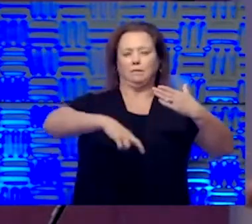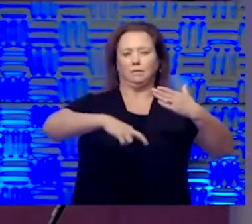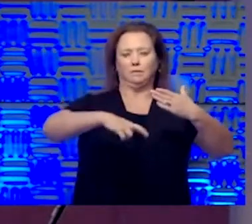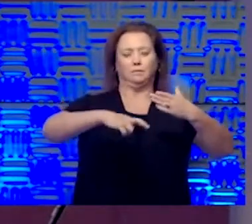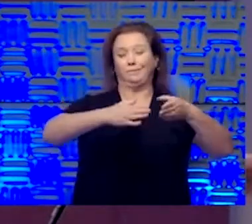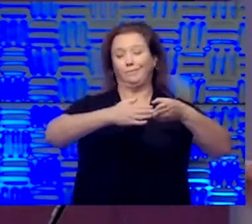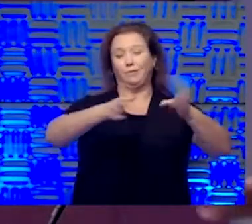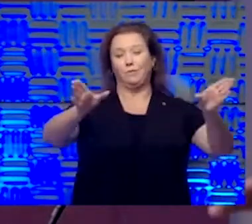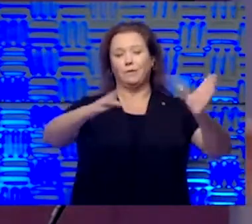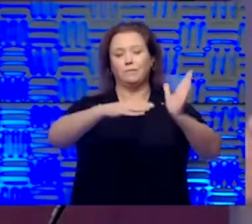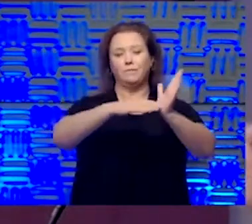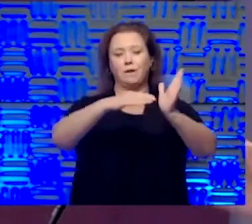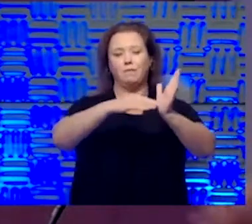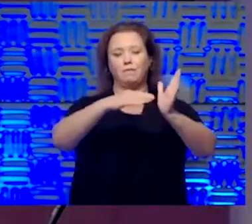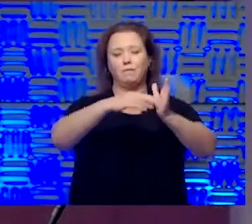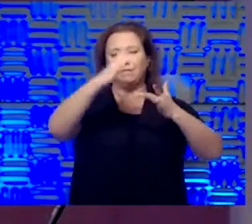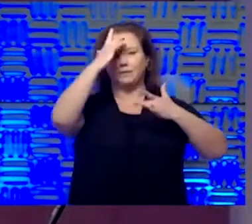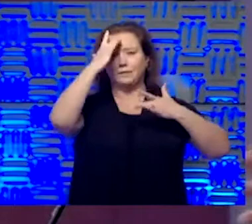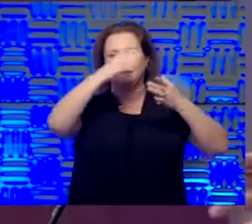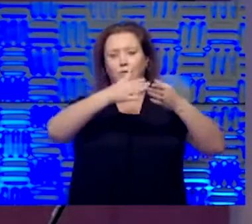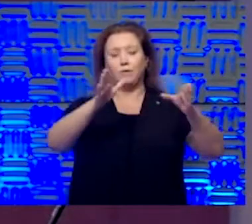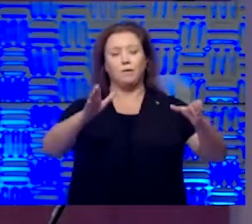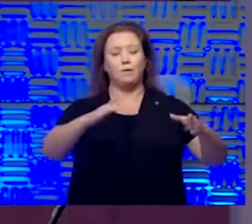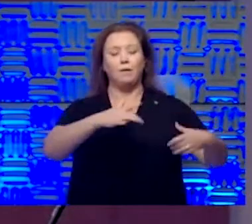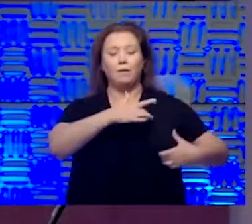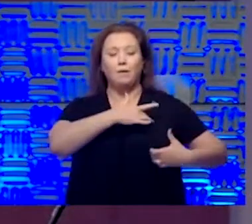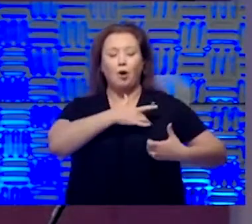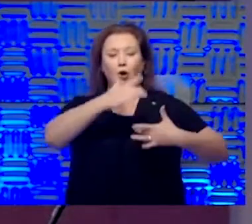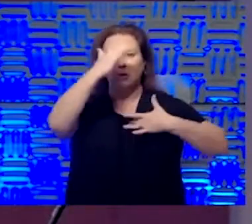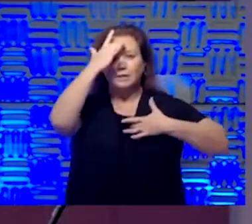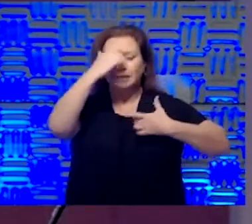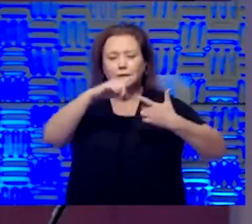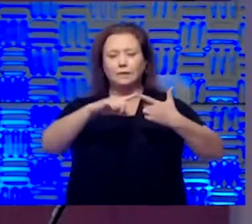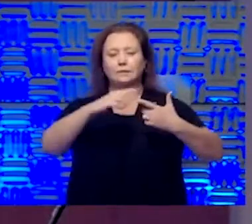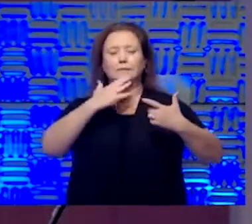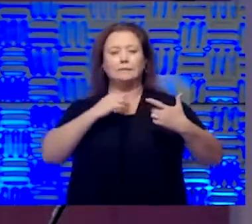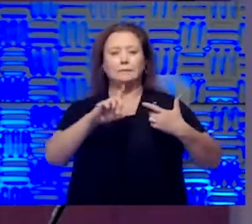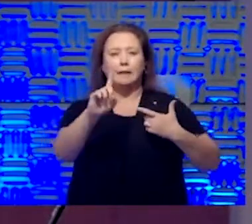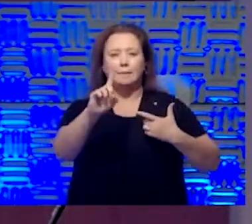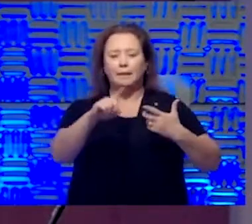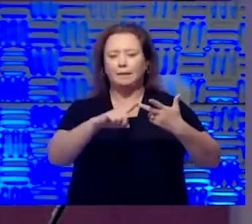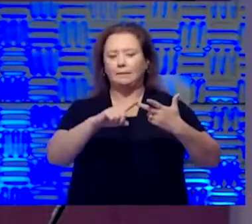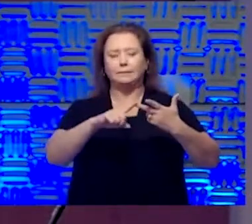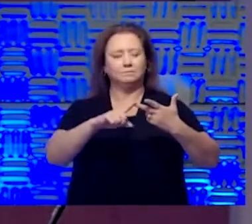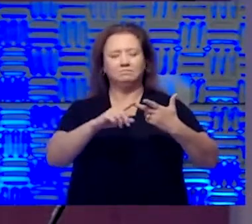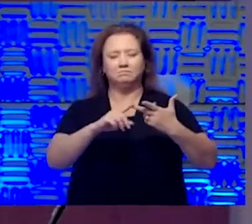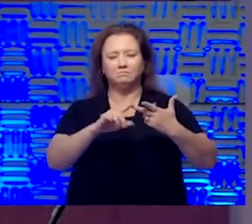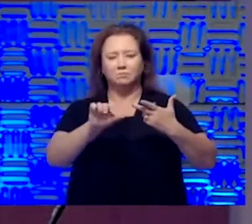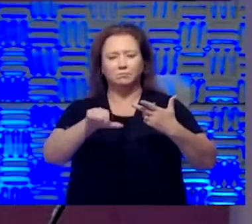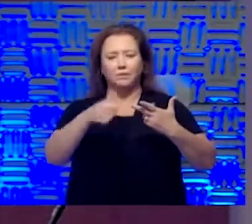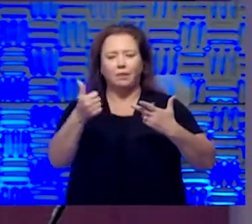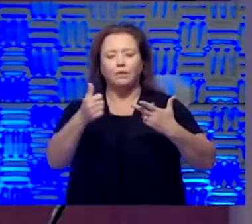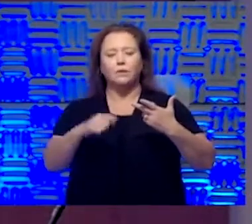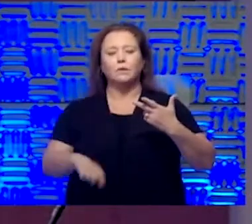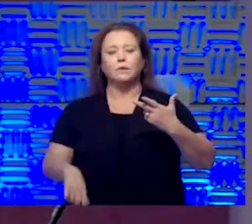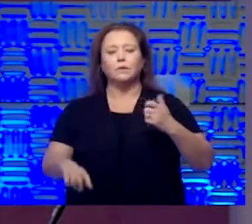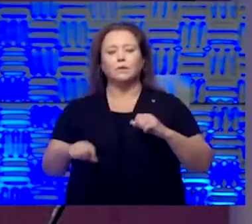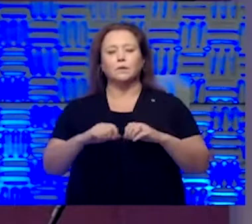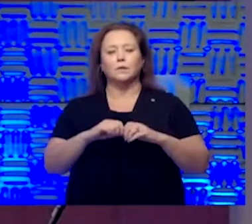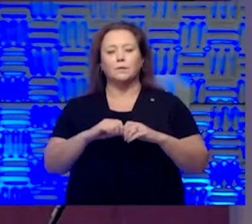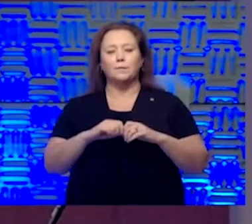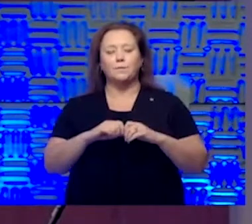medical disease in general, whether it be heart disease, diabetes, etc. And we also see